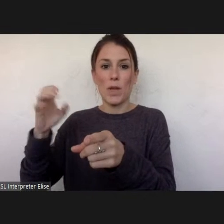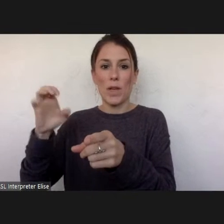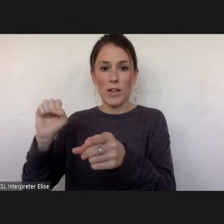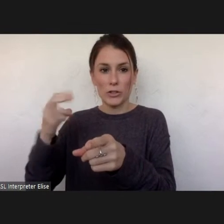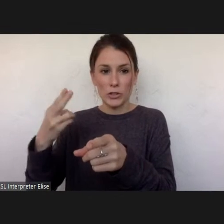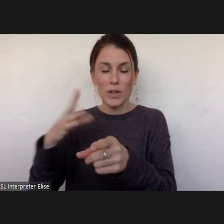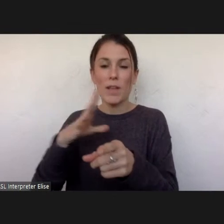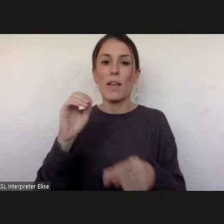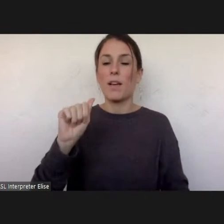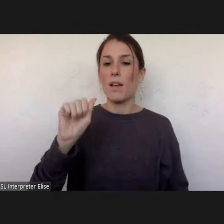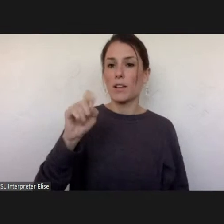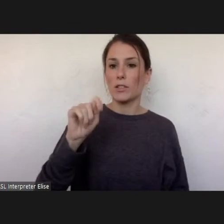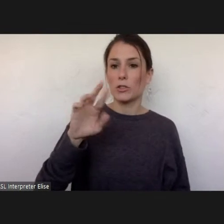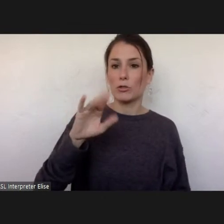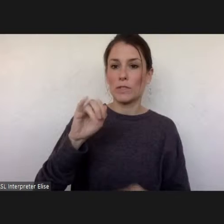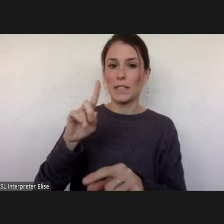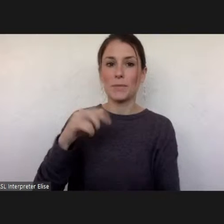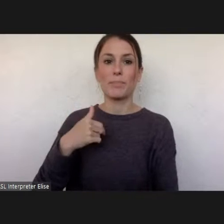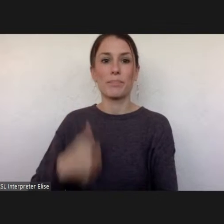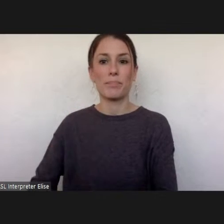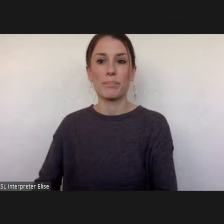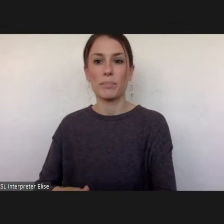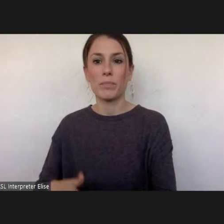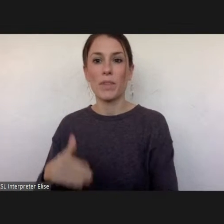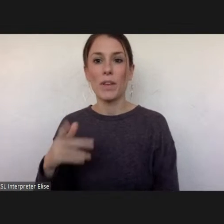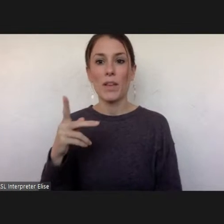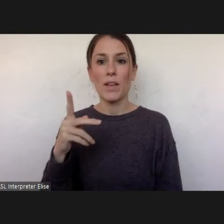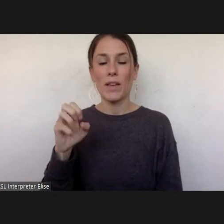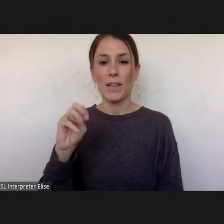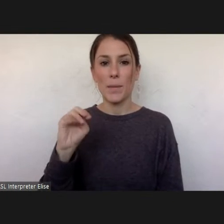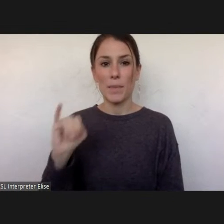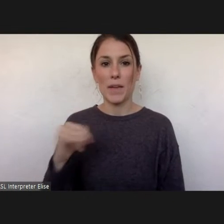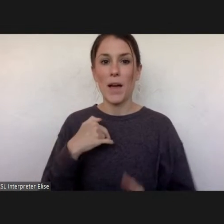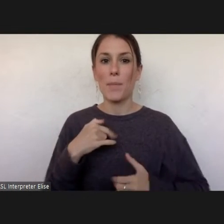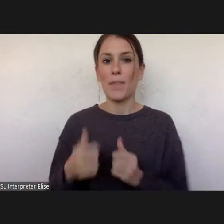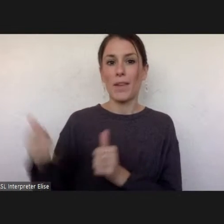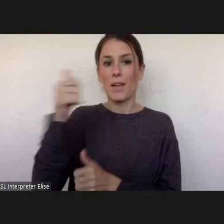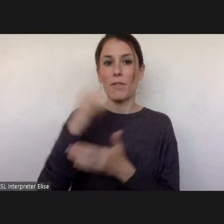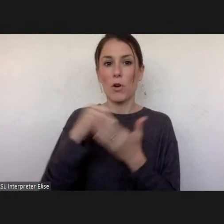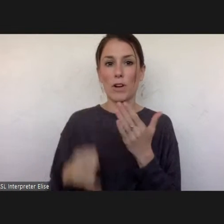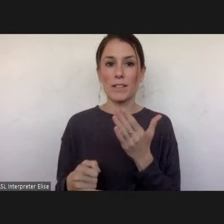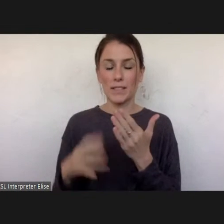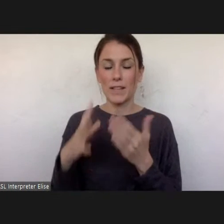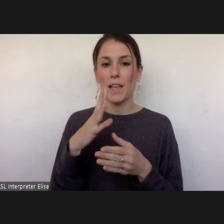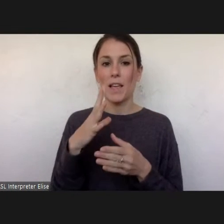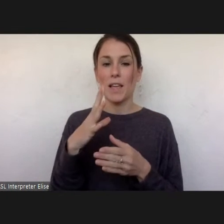am Kemi Ukadike, Head of Artist Initiatives and Inclusion at Eyebeam.